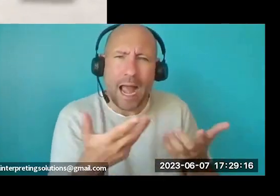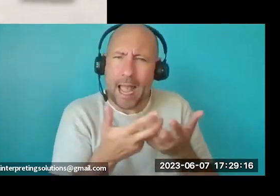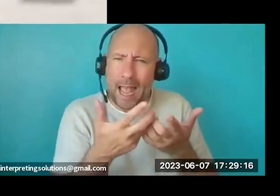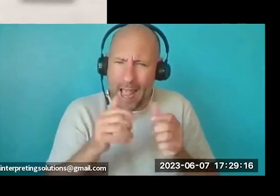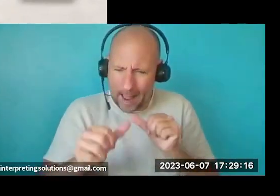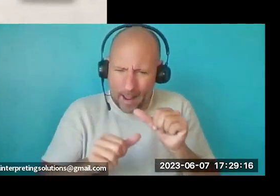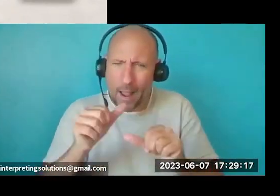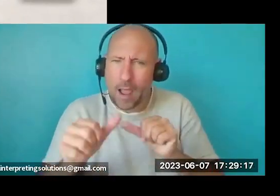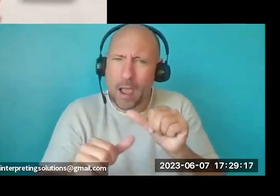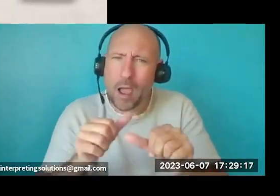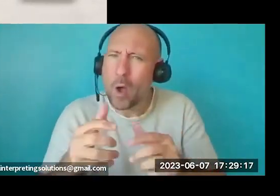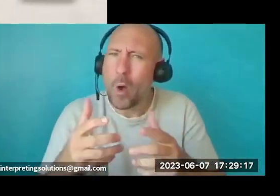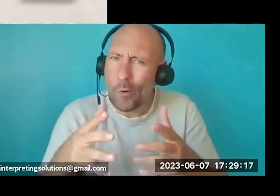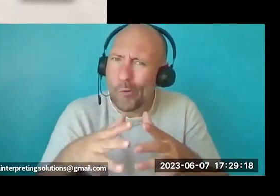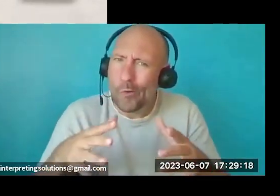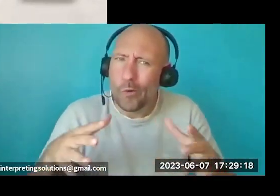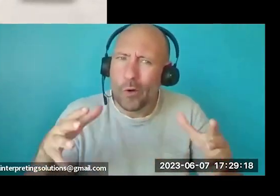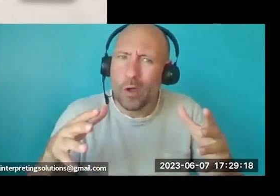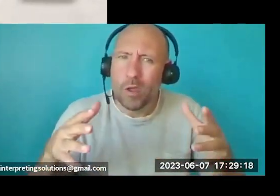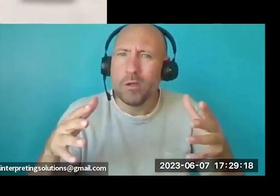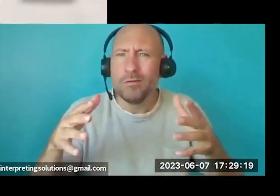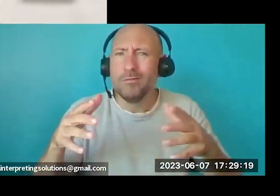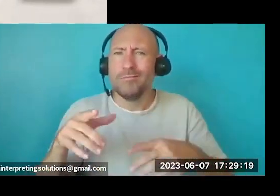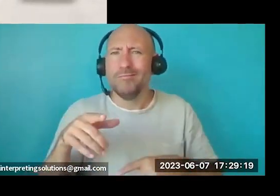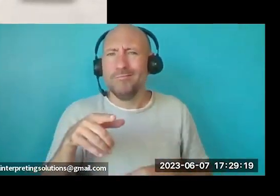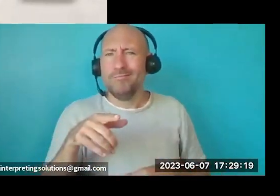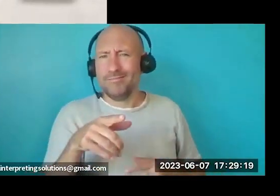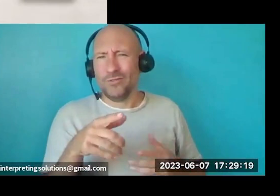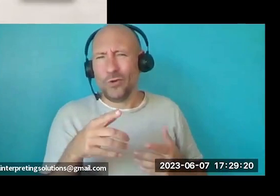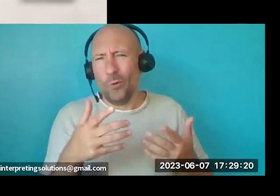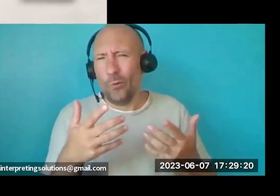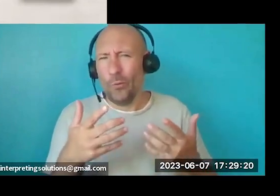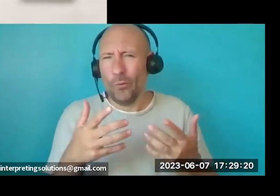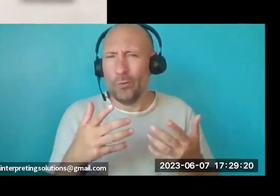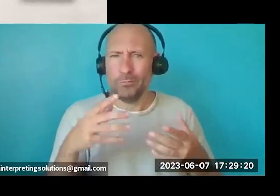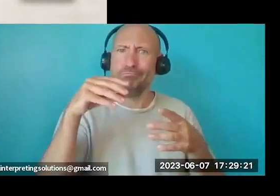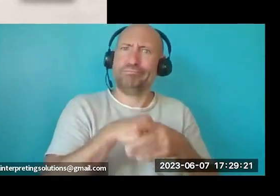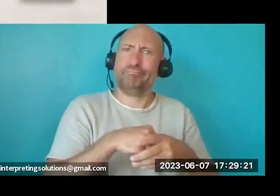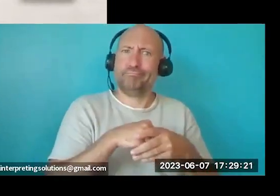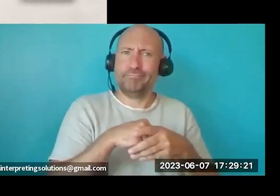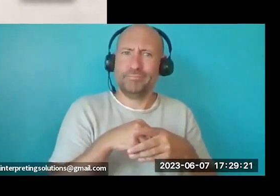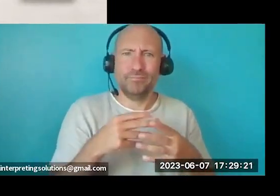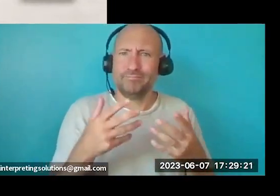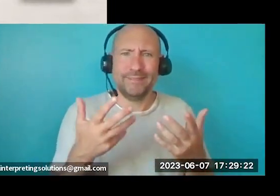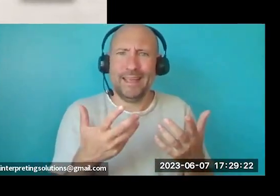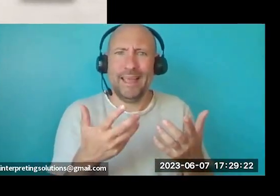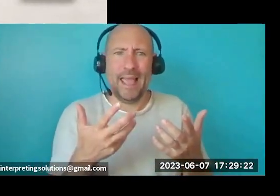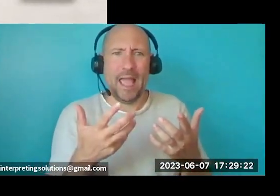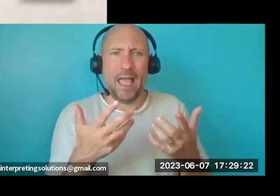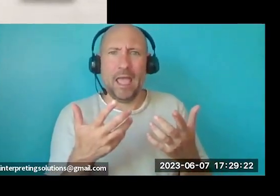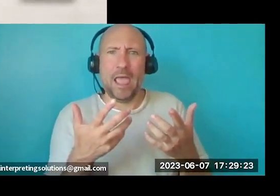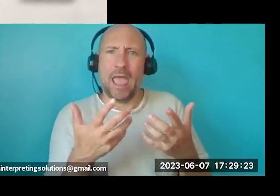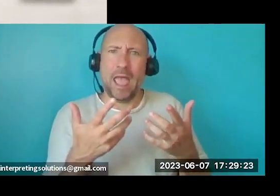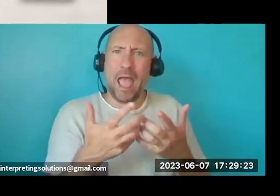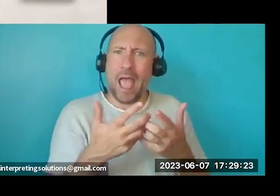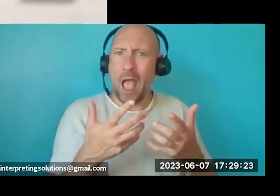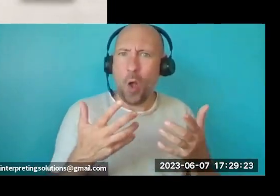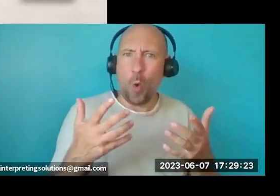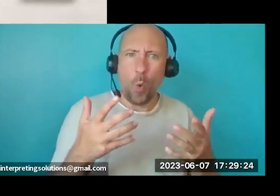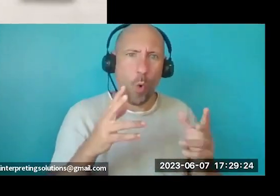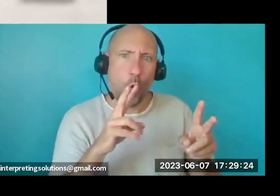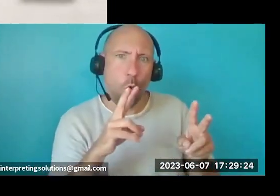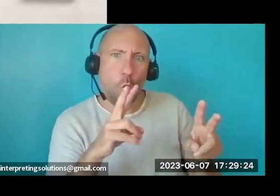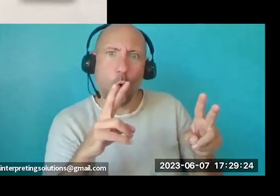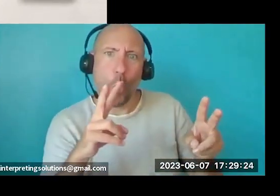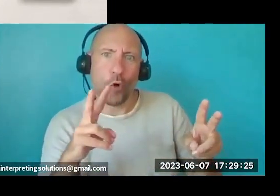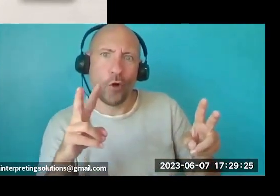with dramaturgy, which is what Deanna was mentioning. And it's sort of about how things are composed dramatically and how